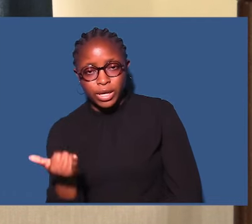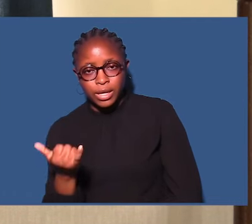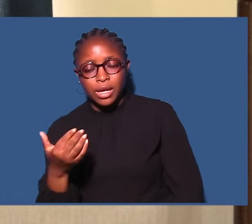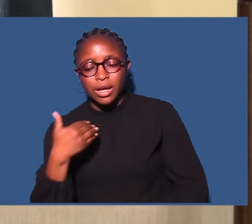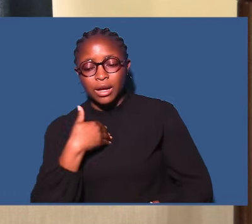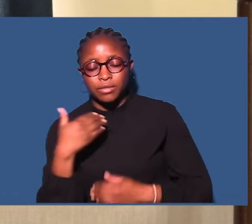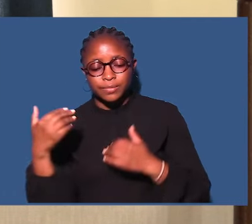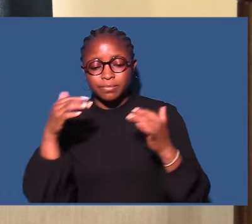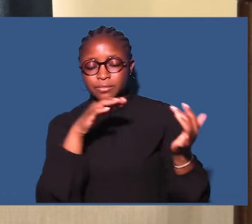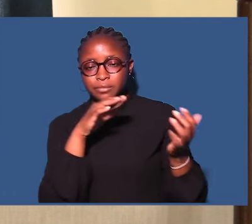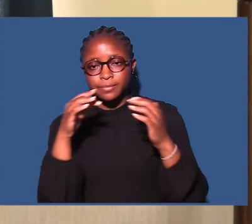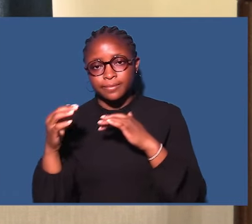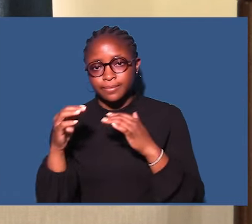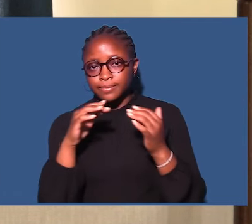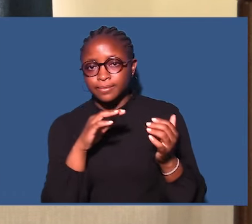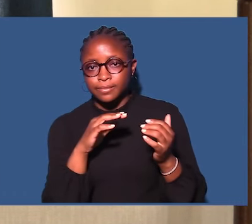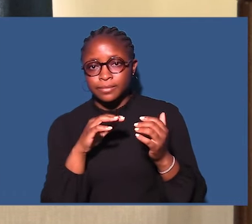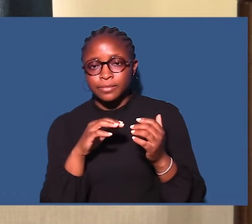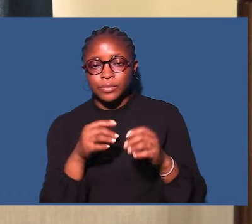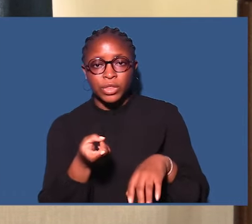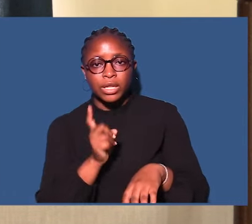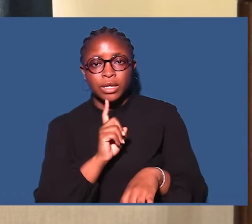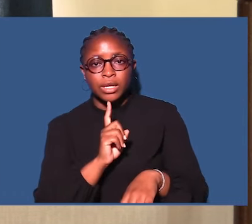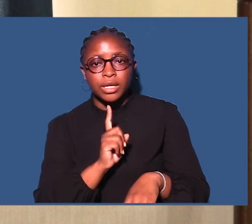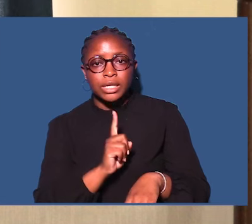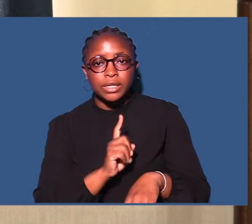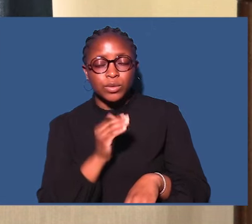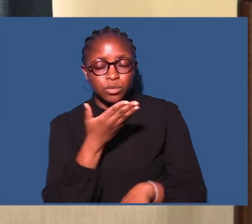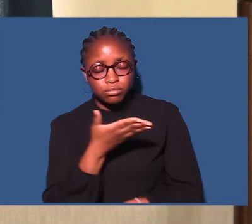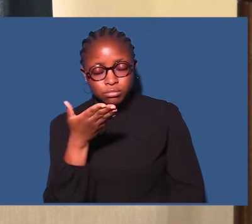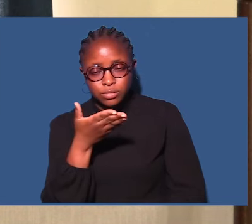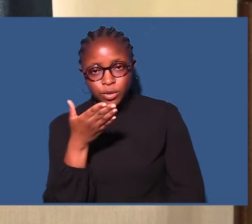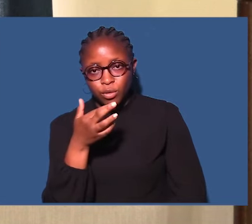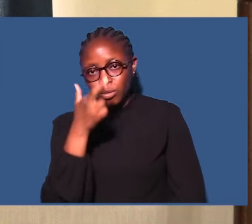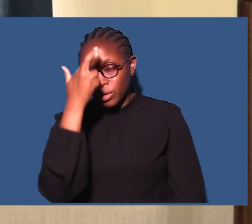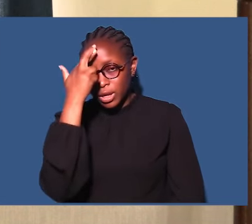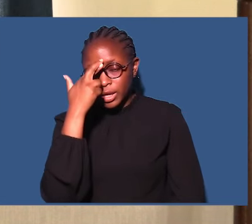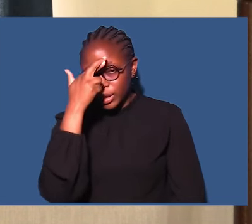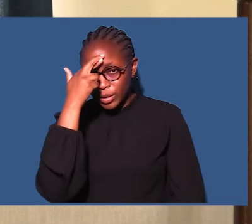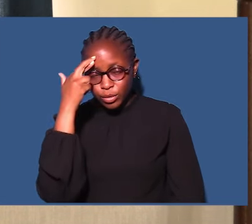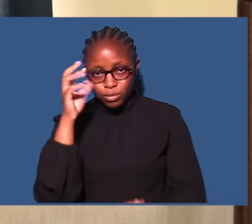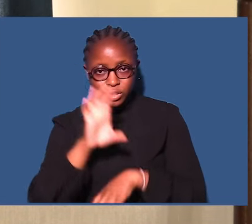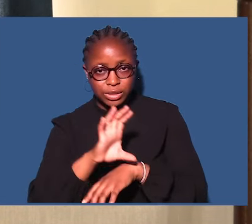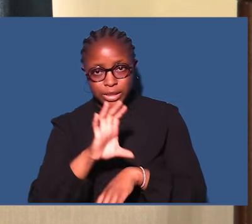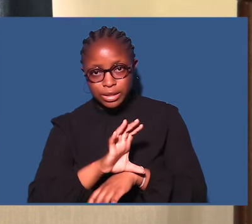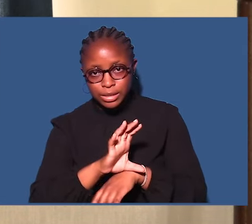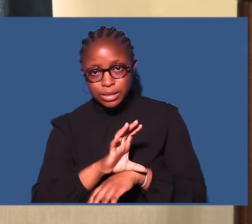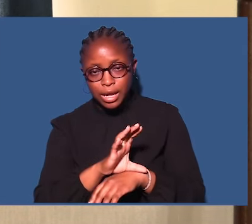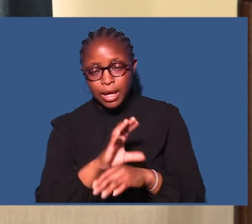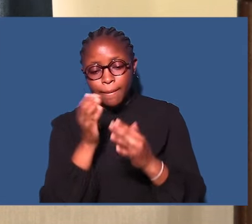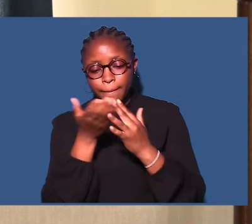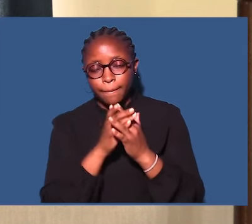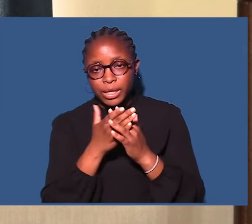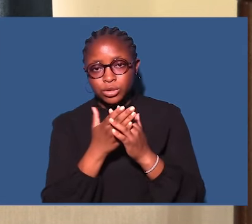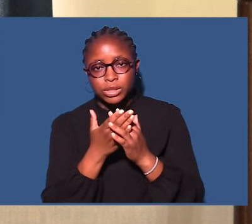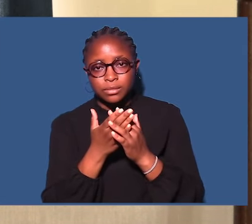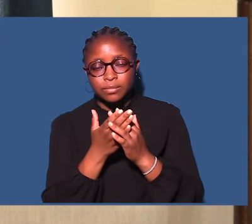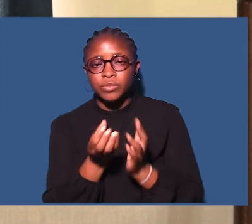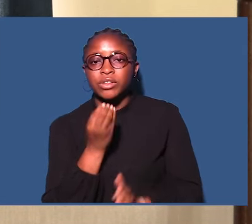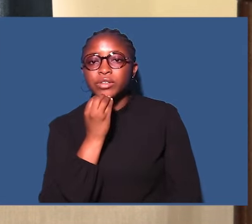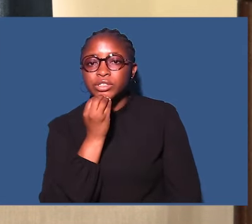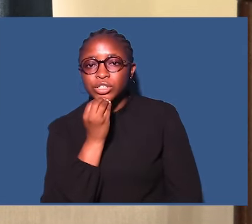during the church in Rome between the Gentiles and the